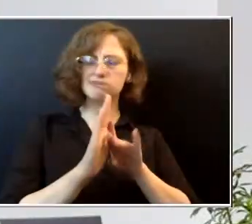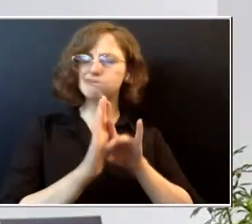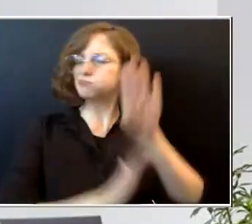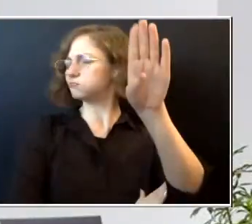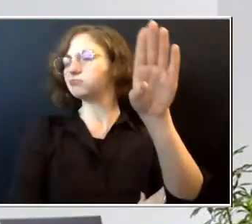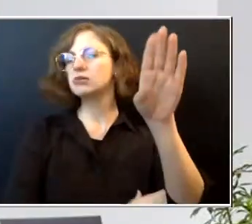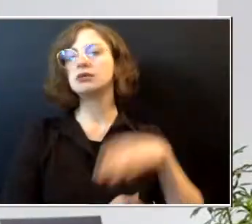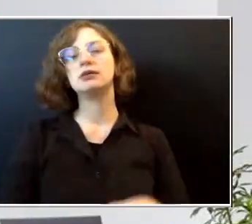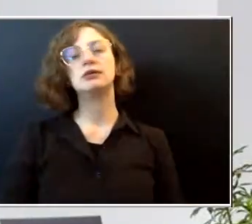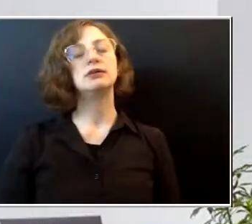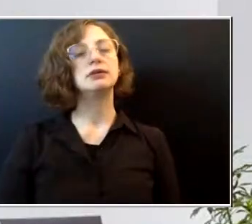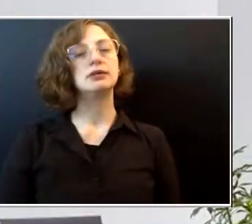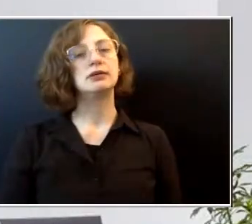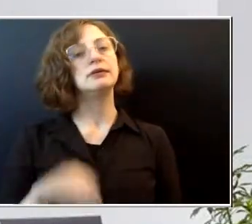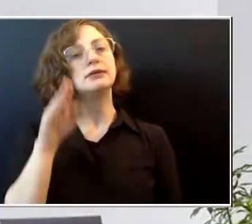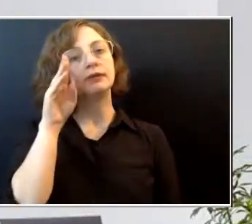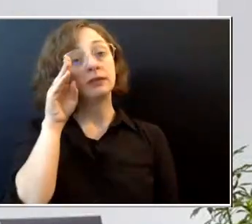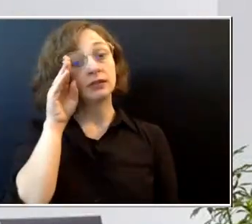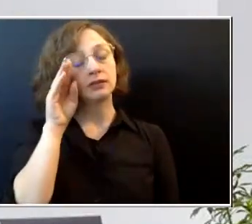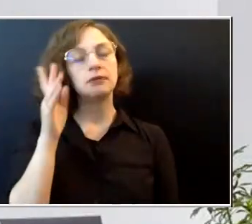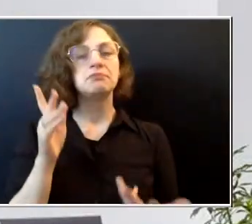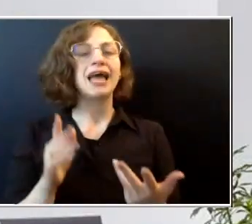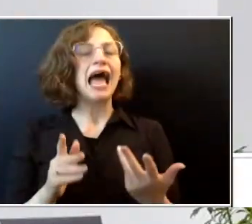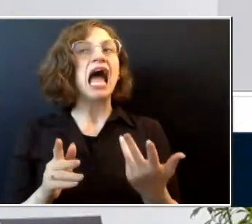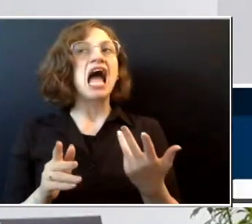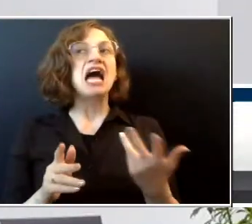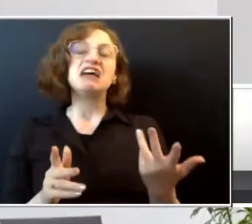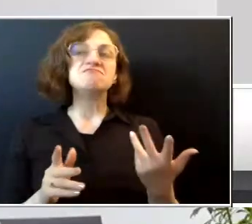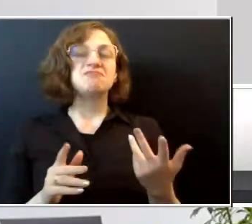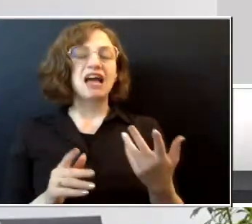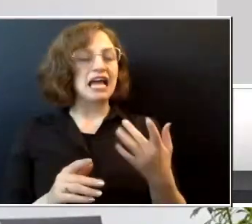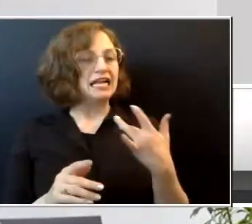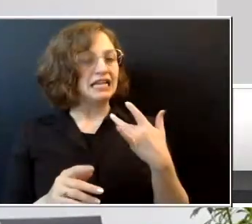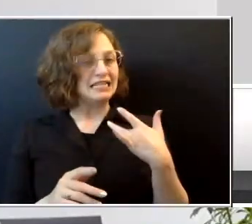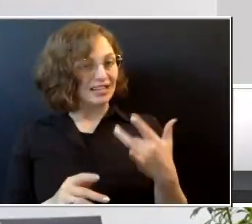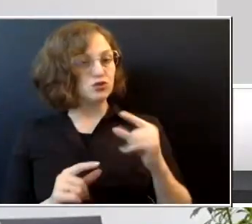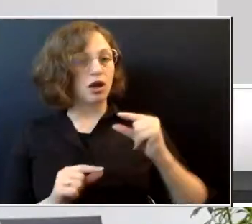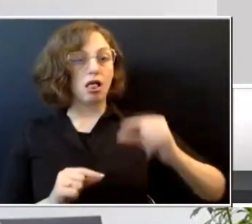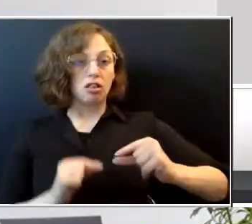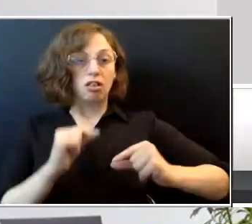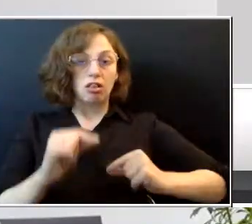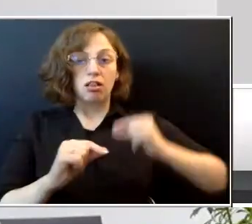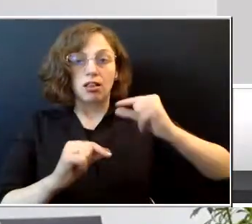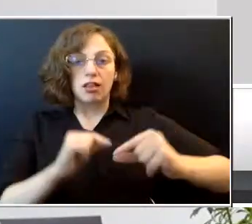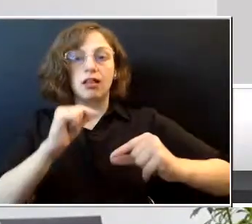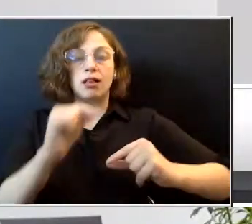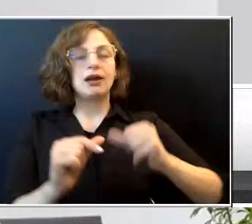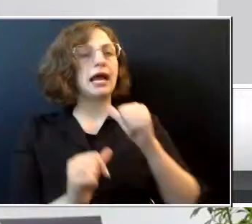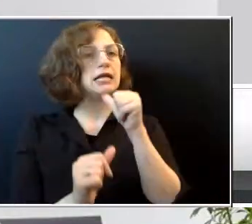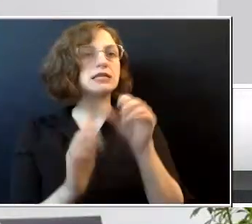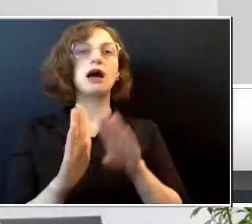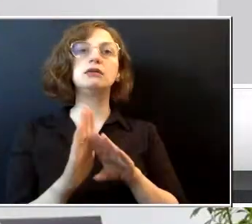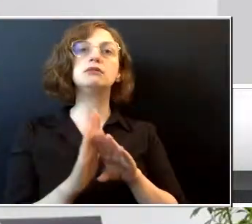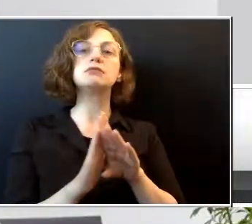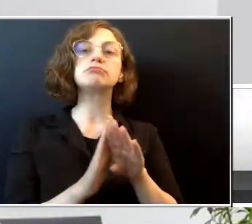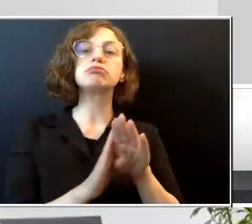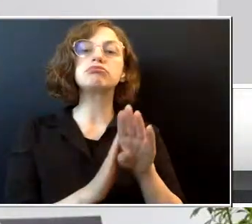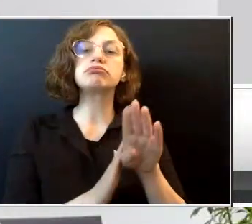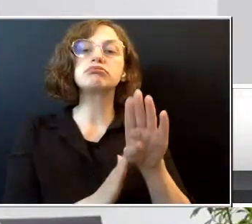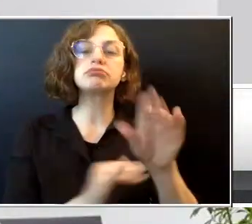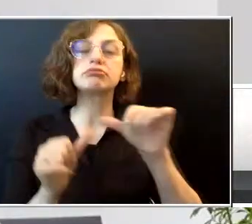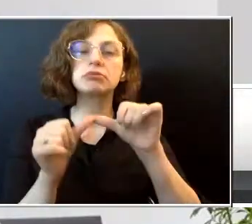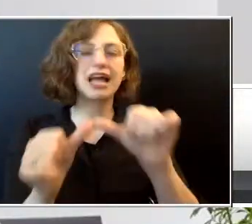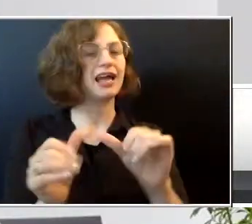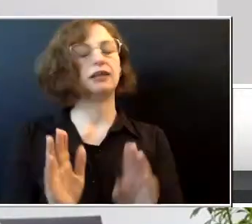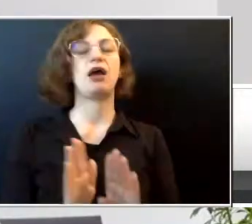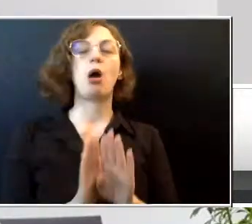Well, it's kind of incremental. It doesn't happen linearly. It happens in sort of a punctuated fashion. When I got